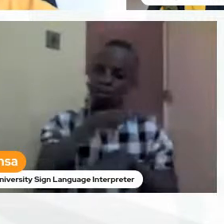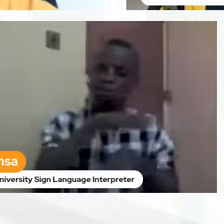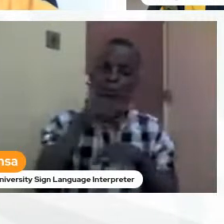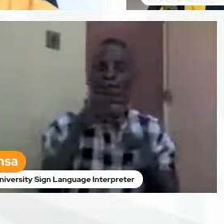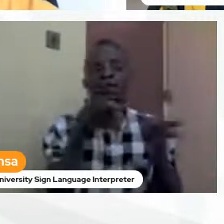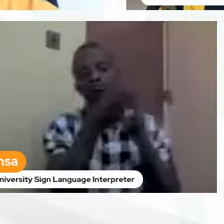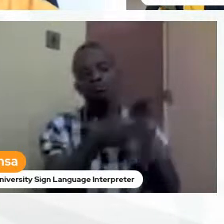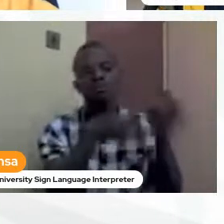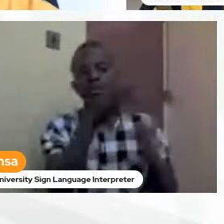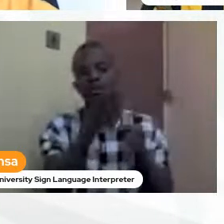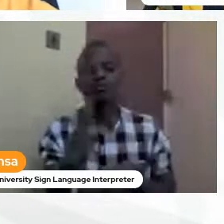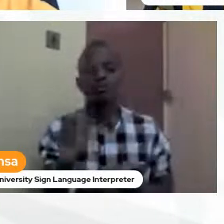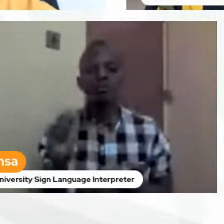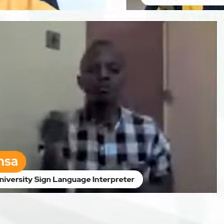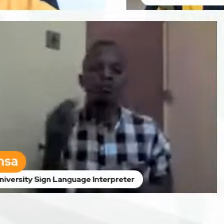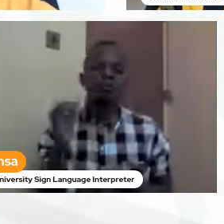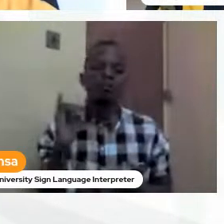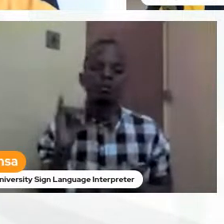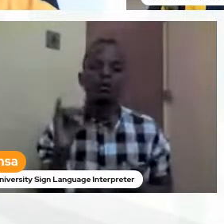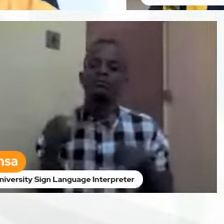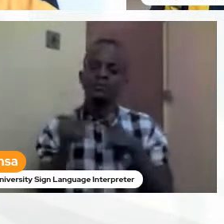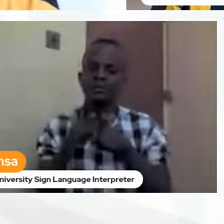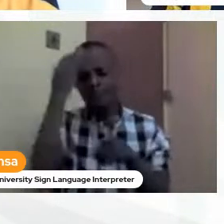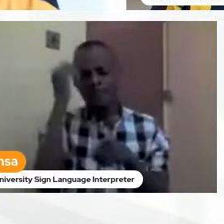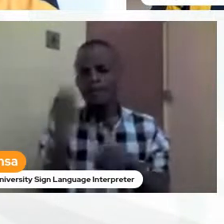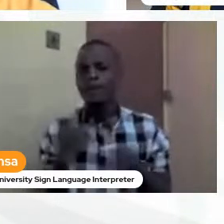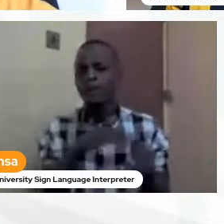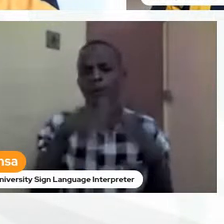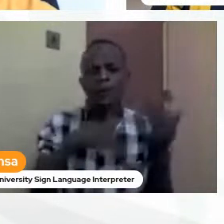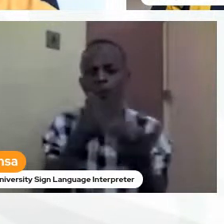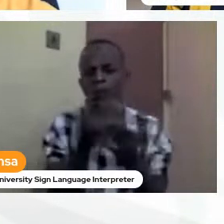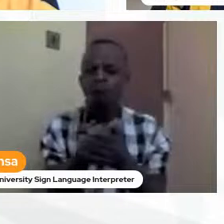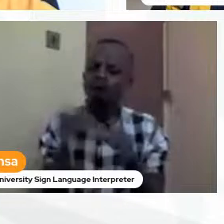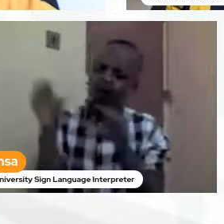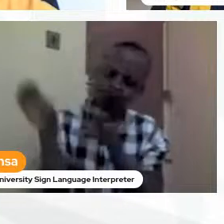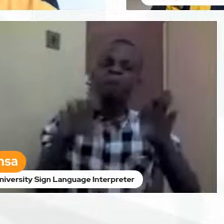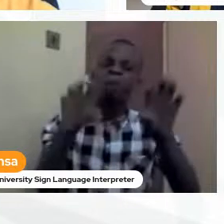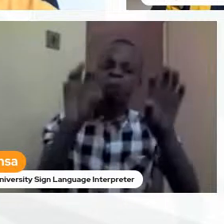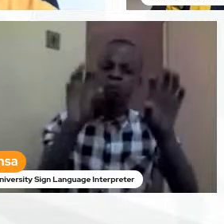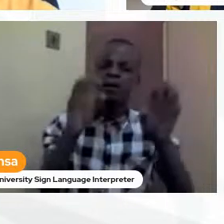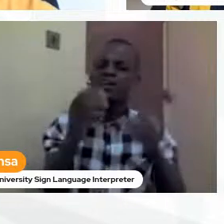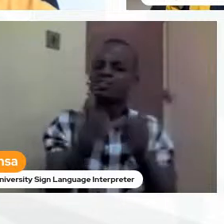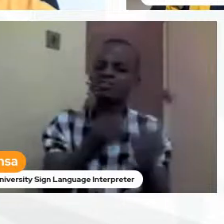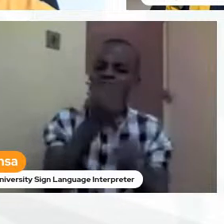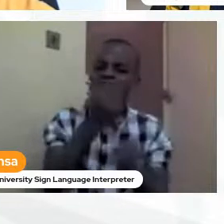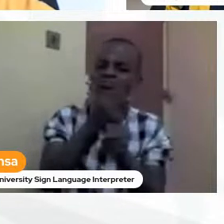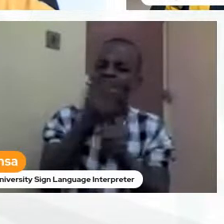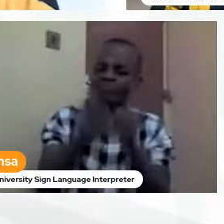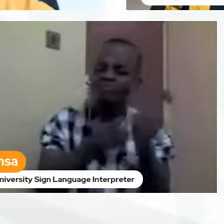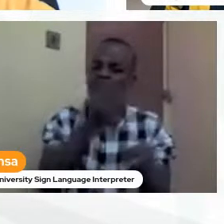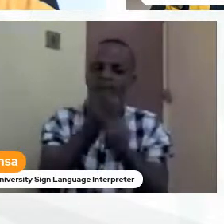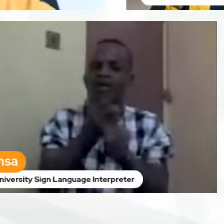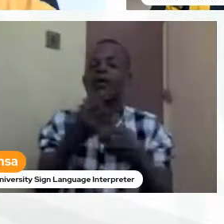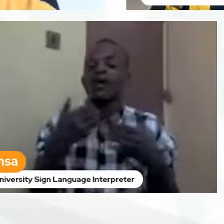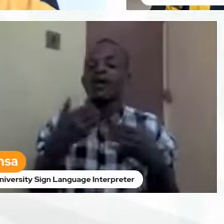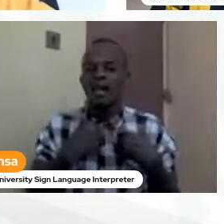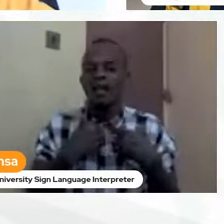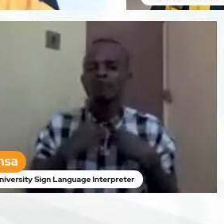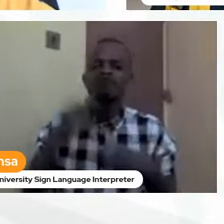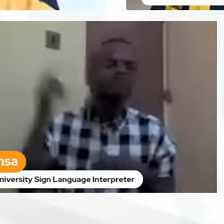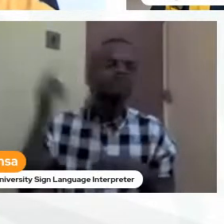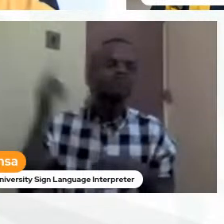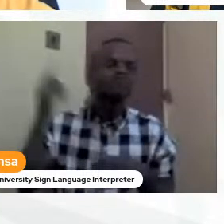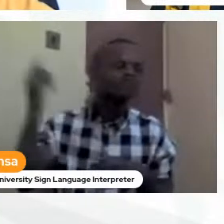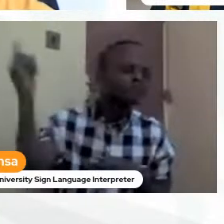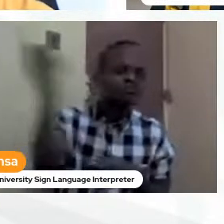also the reason why we have consistently uh, annually held the Regional Adolescent Health